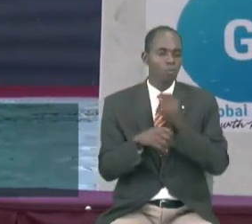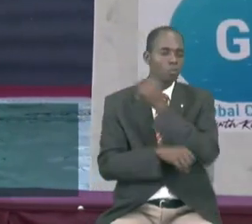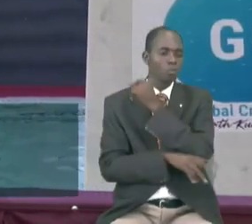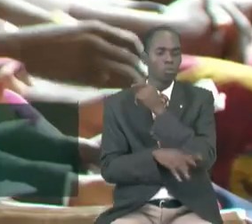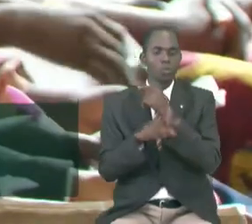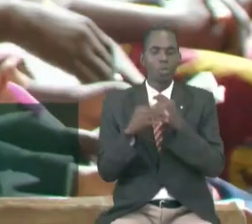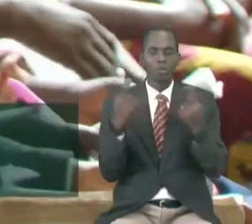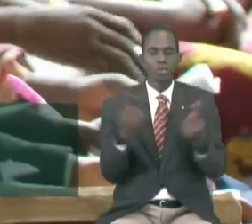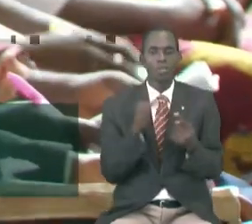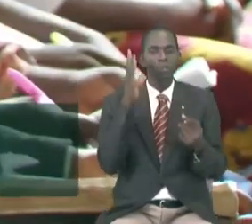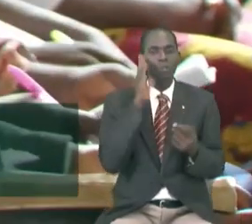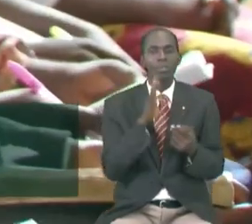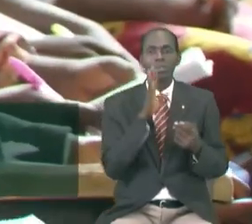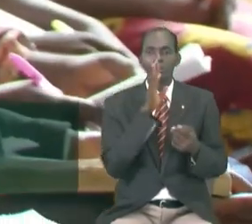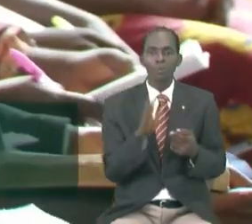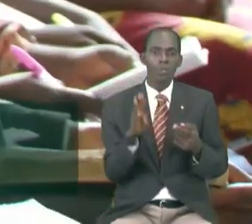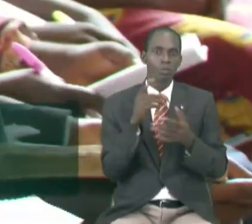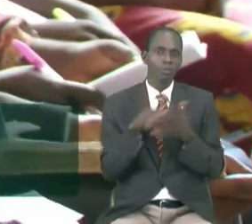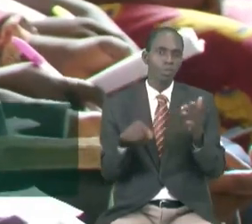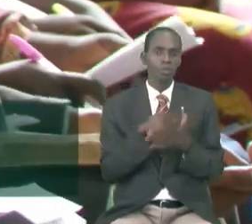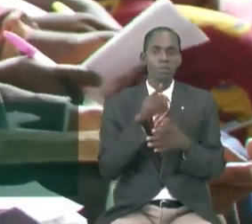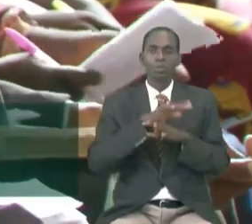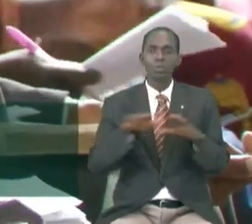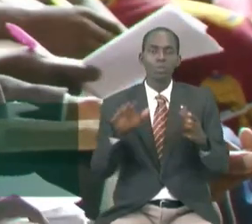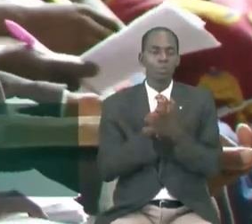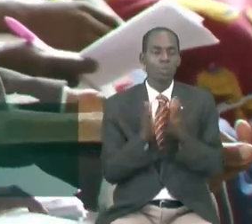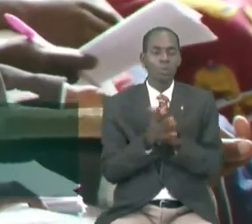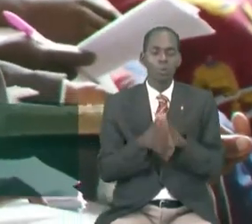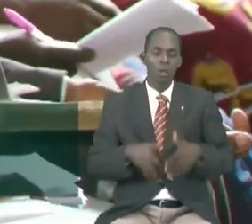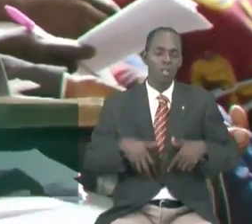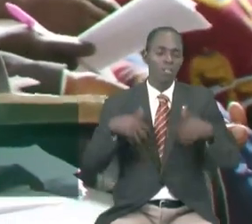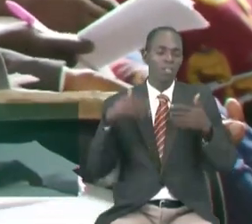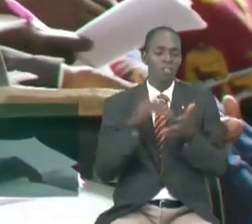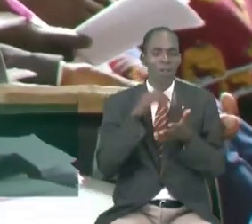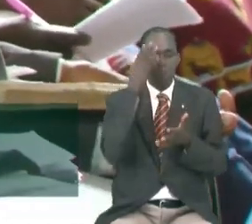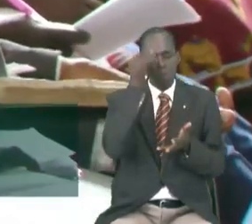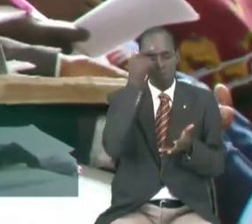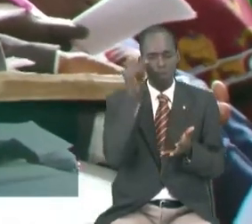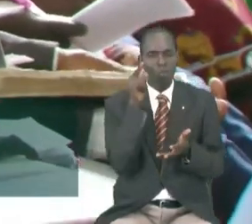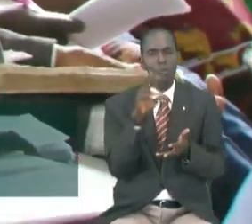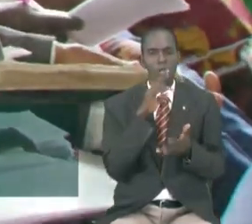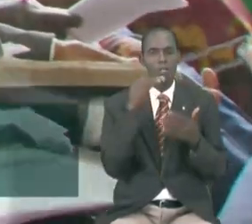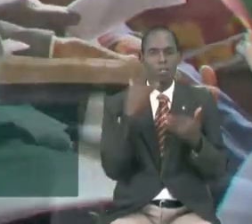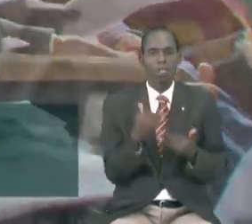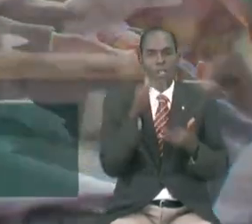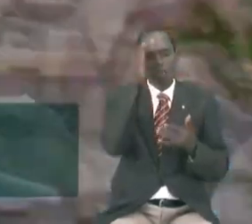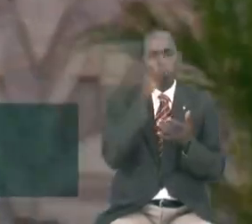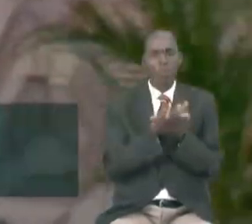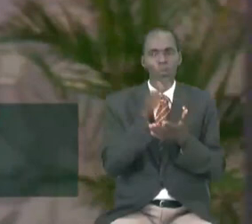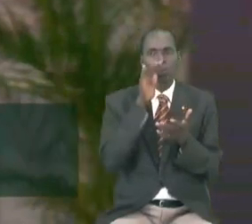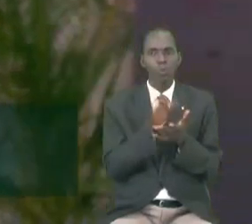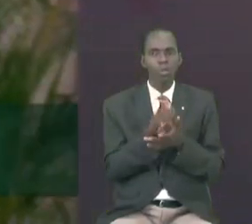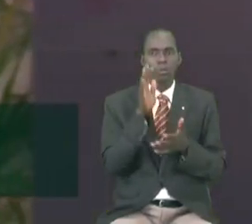angry anymore at the congregation. Talk less of being angry against the Almighty God. It's